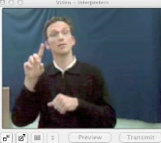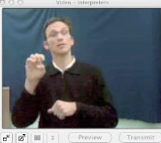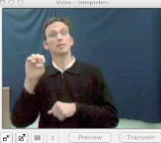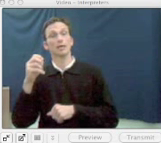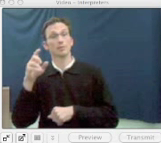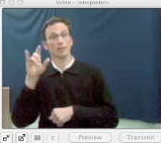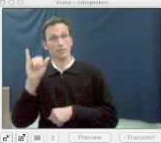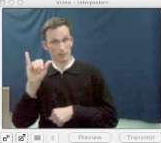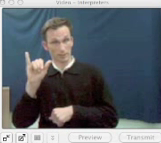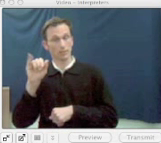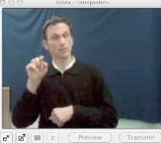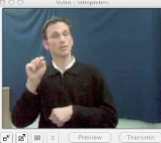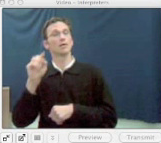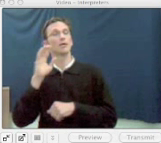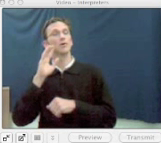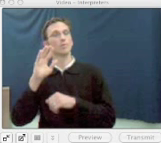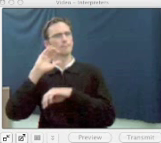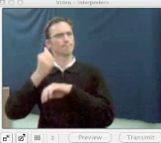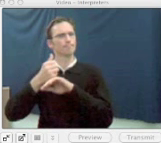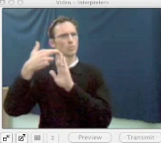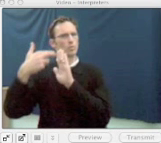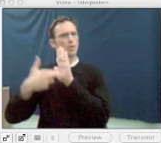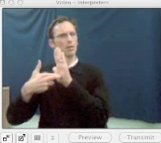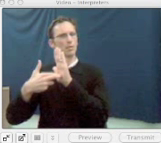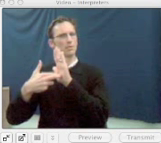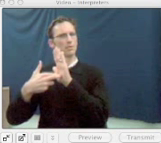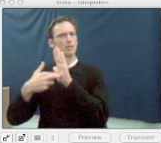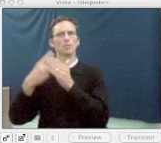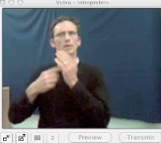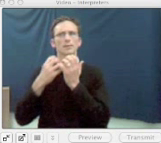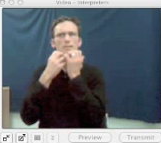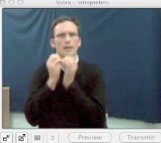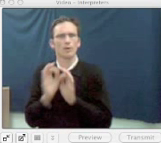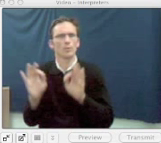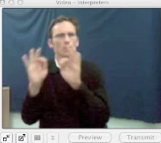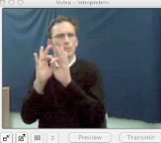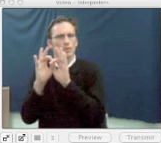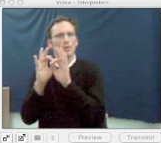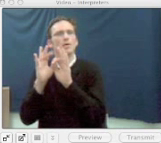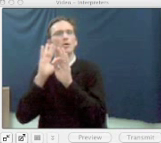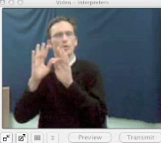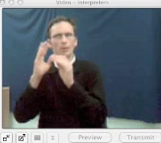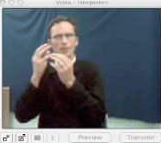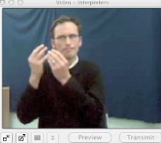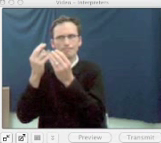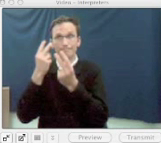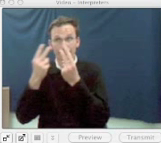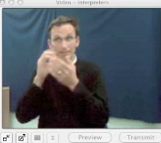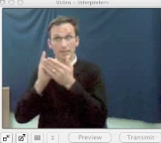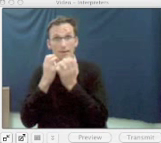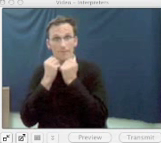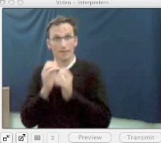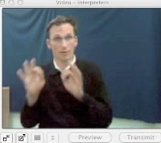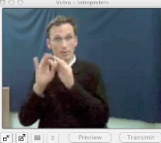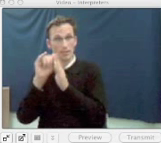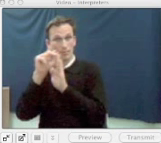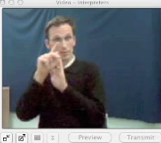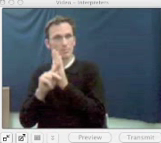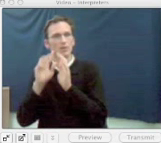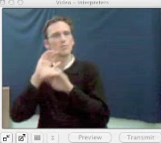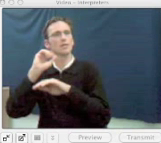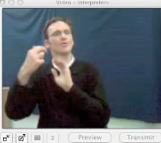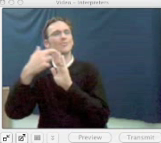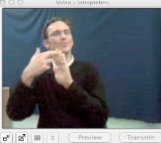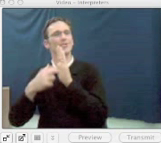a rule to protect that value and principle. If my value and